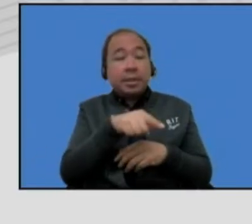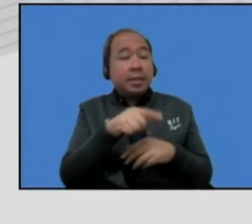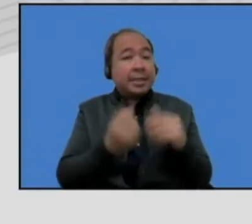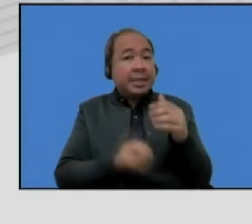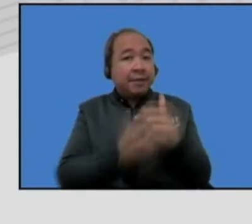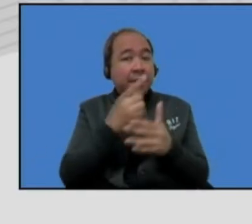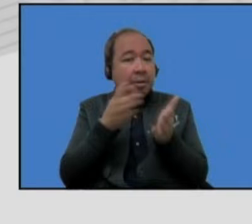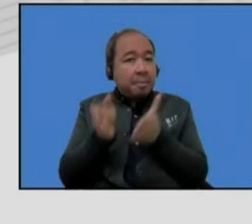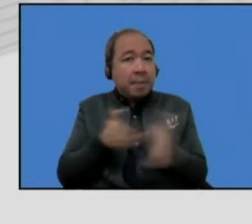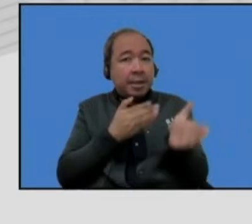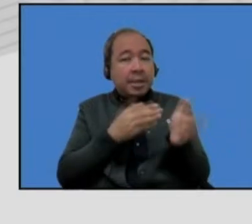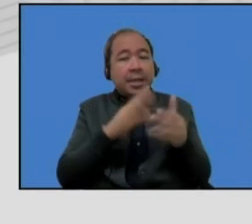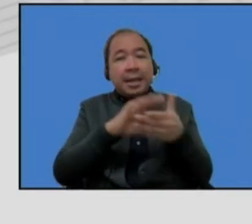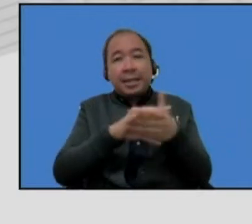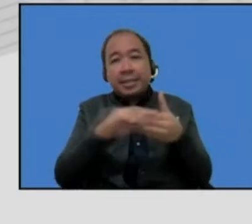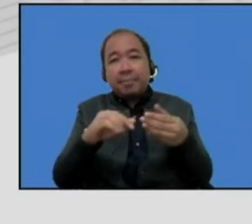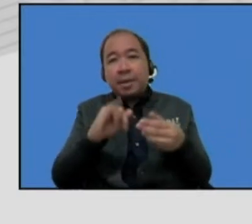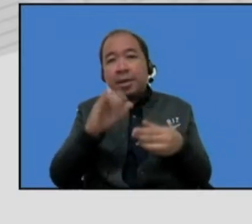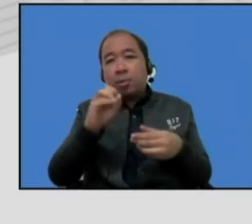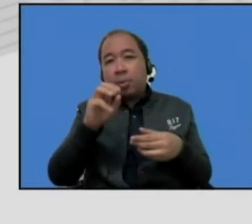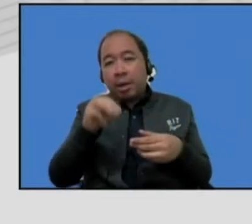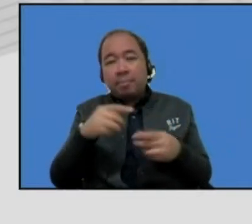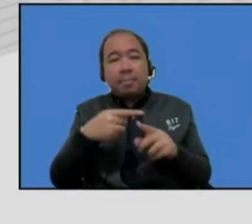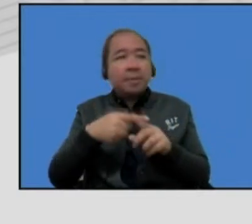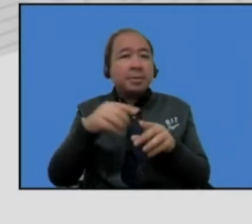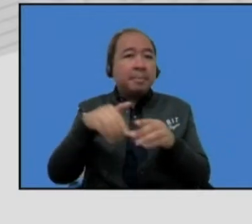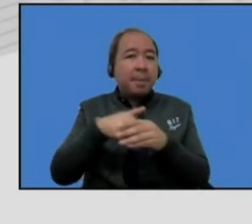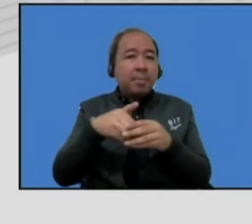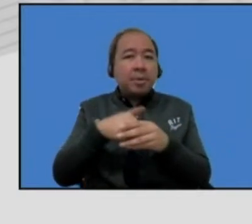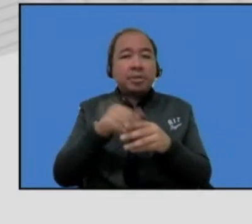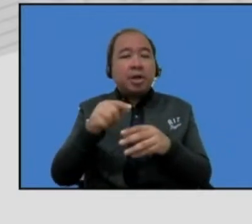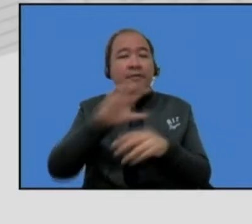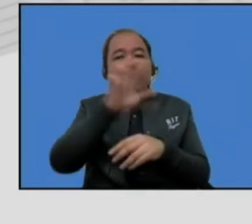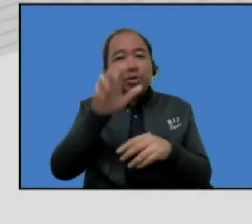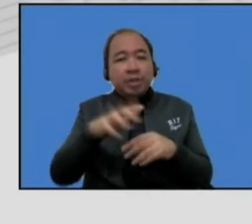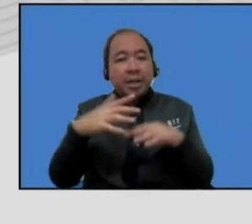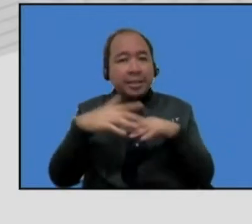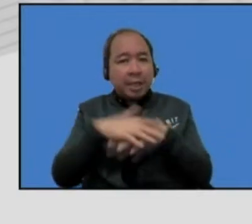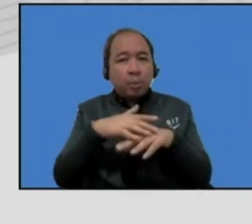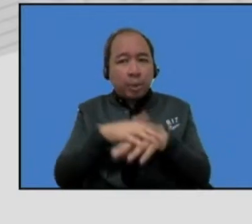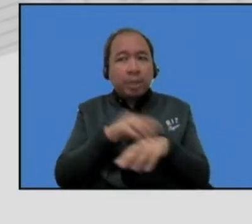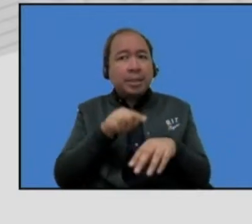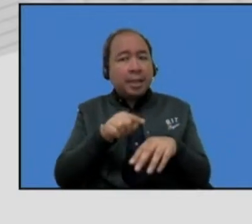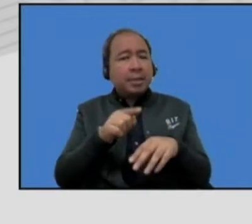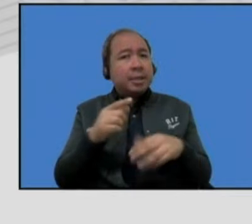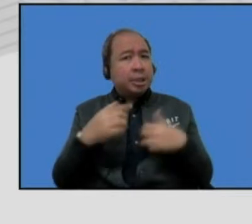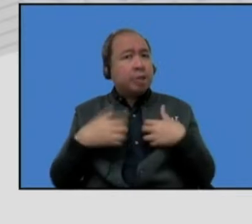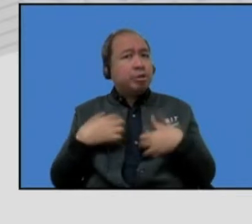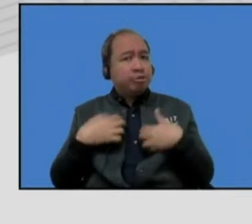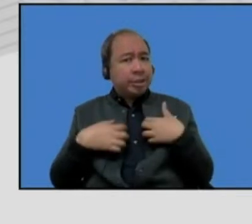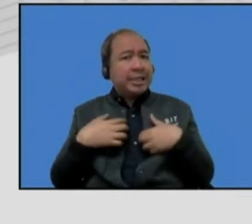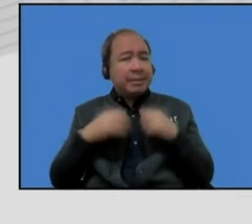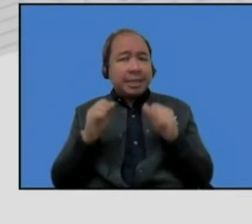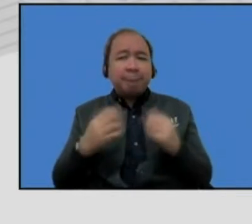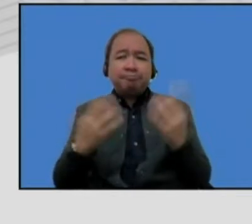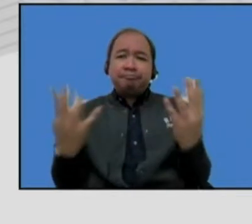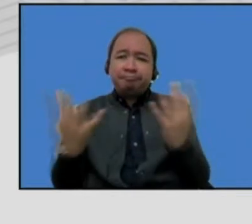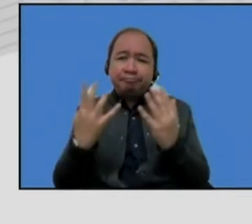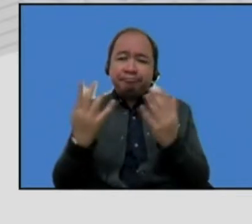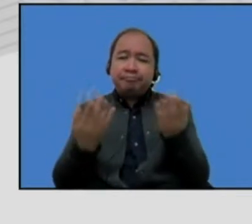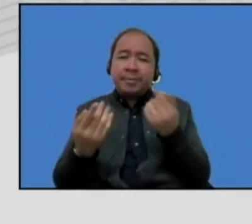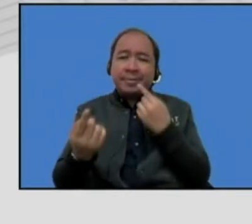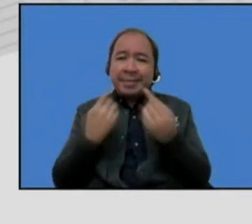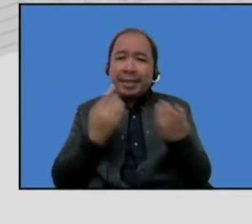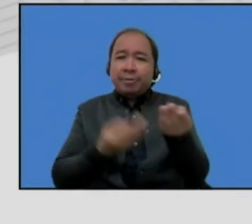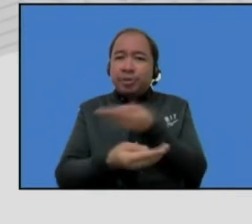ESCAP, IOM, and other members of the regional network and promises to be very interesting in bringing together some of the discussions